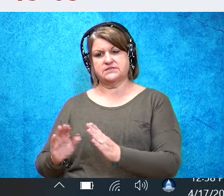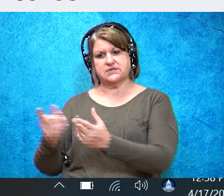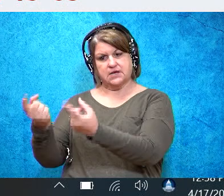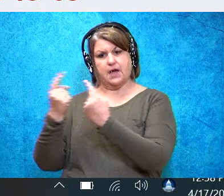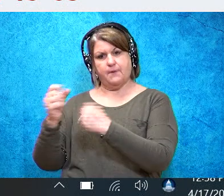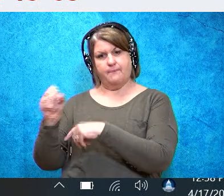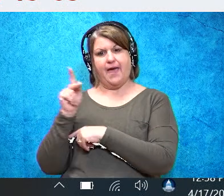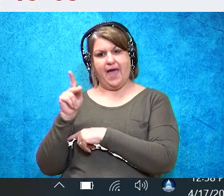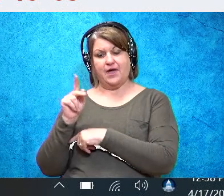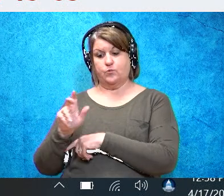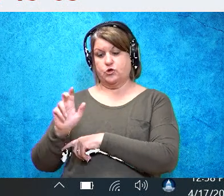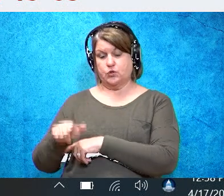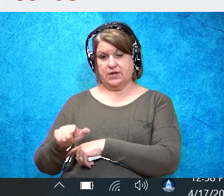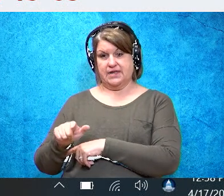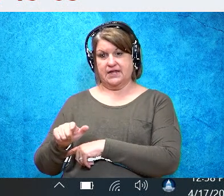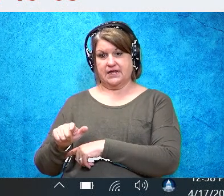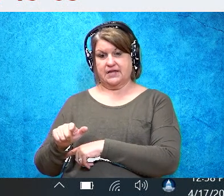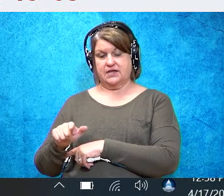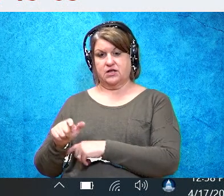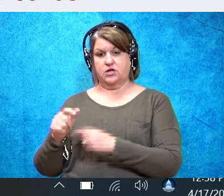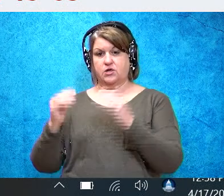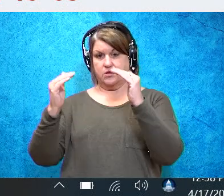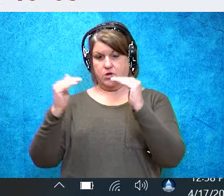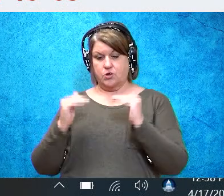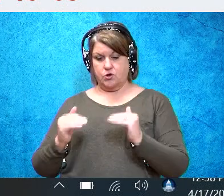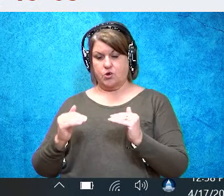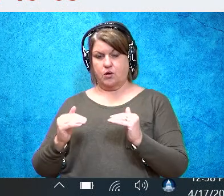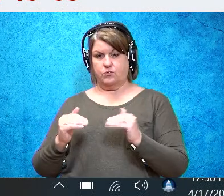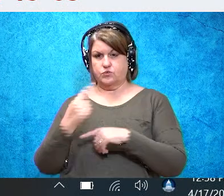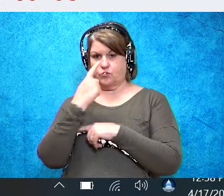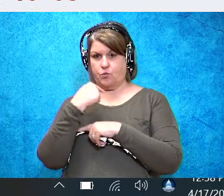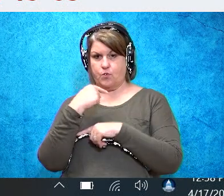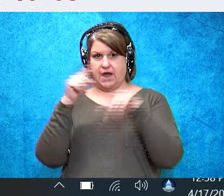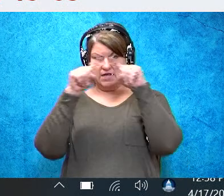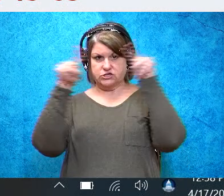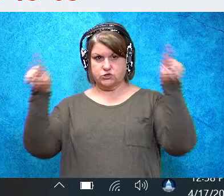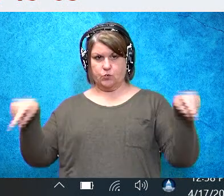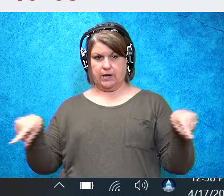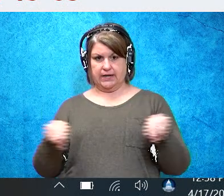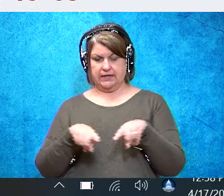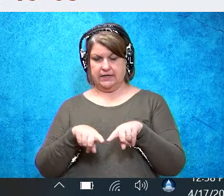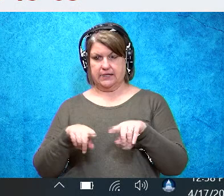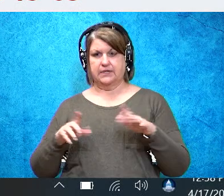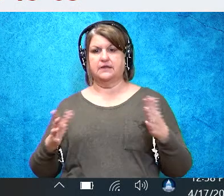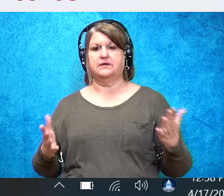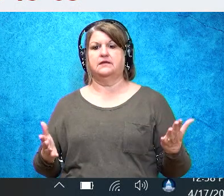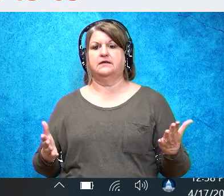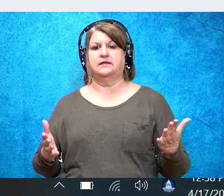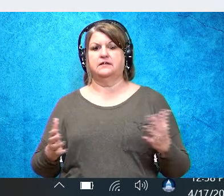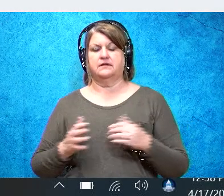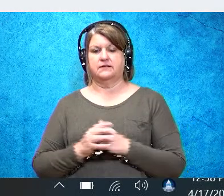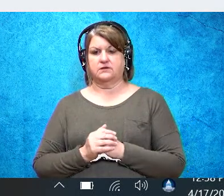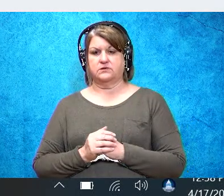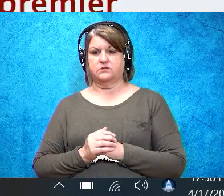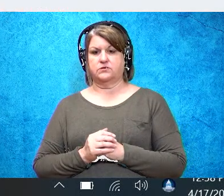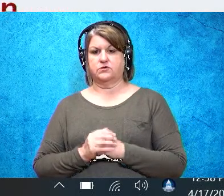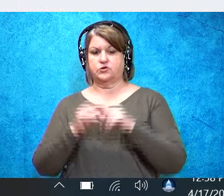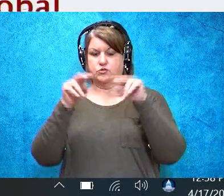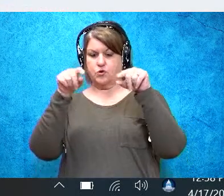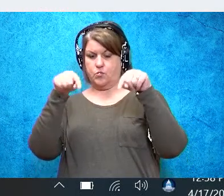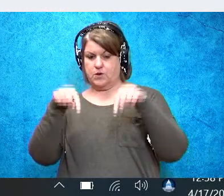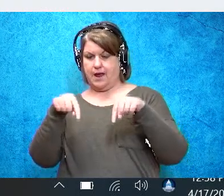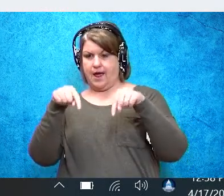Once you click there, you're directed to a red screen. On this red screen, you scroll